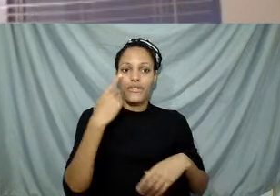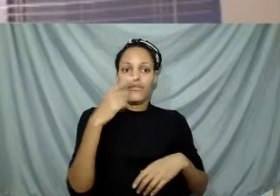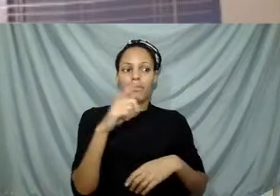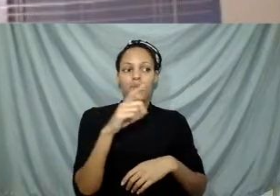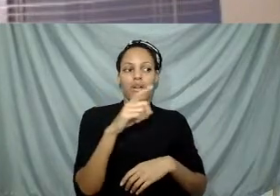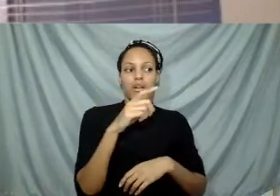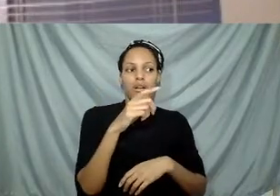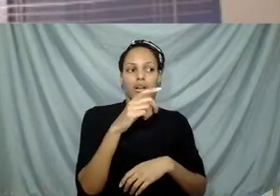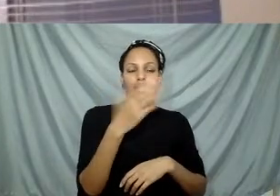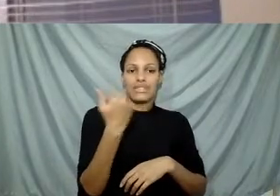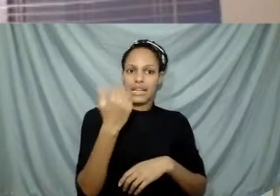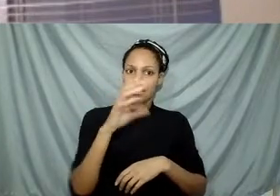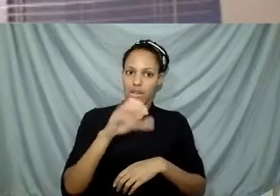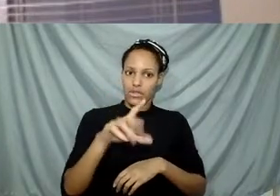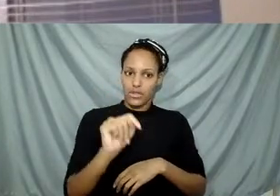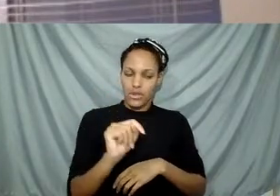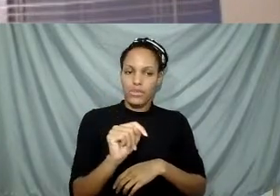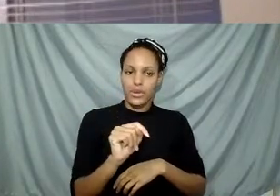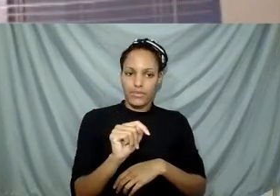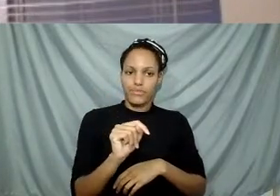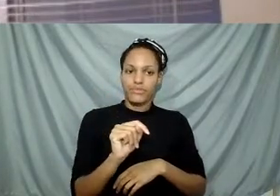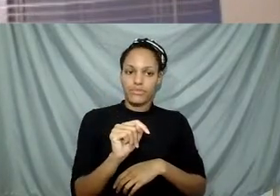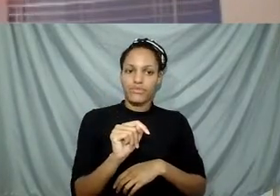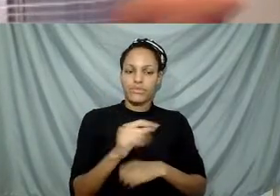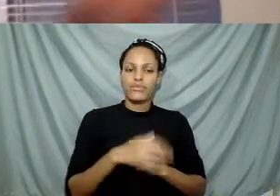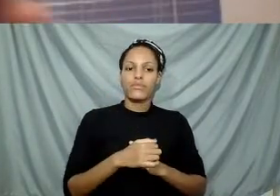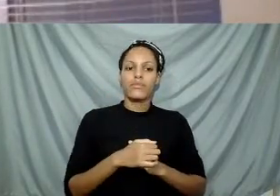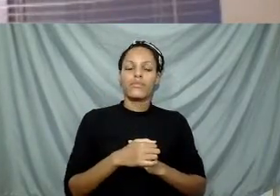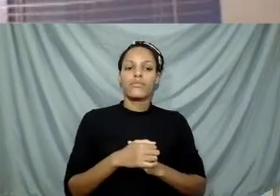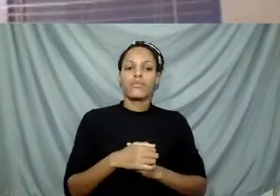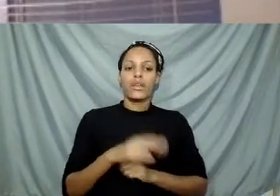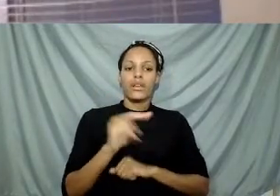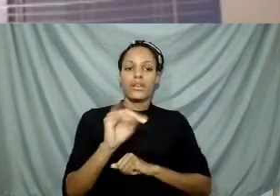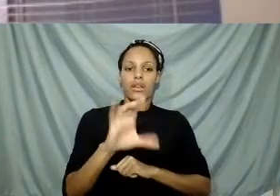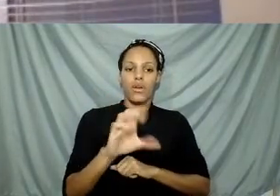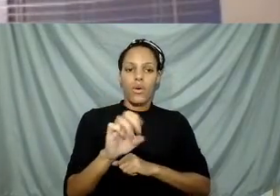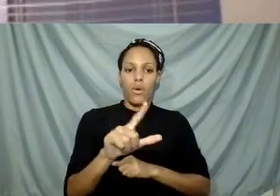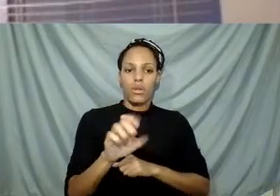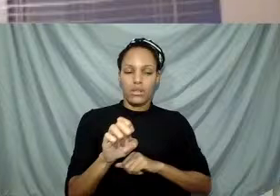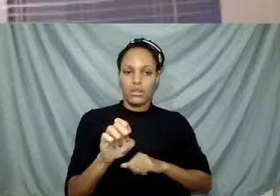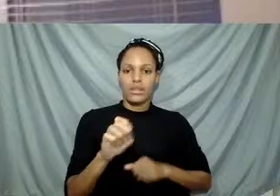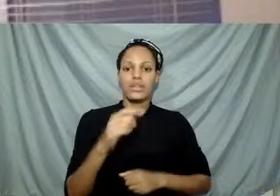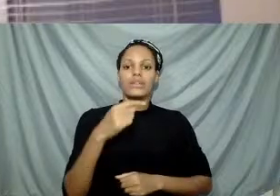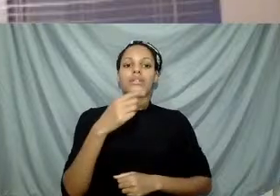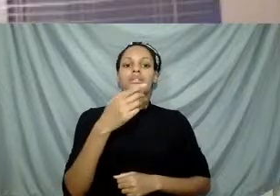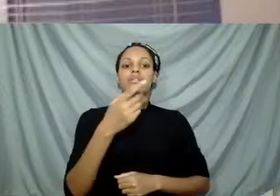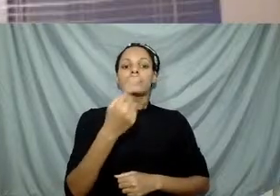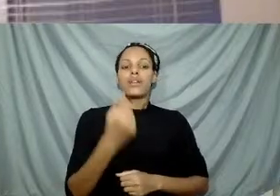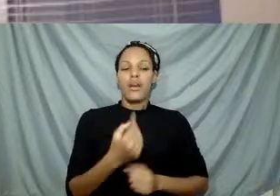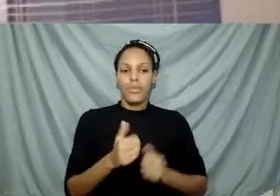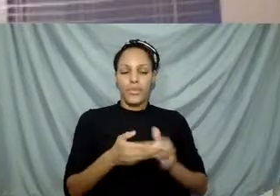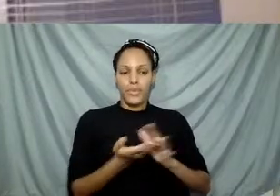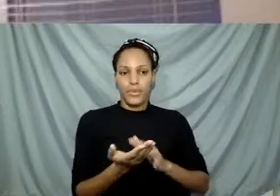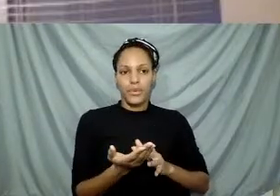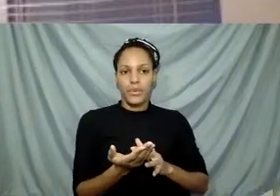October. Nicole Clark Springer, who's come through the organization for 20 plus years, is now the